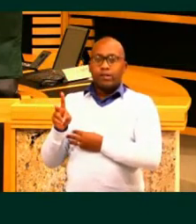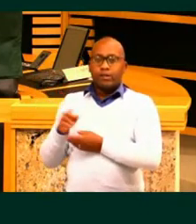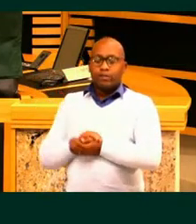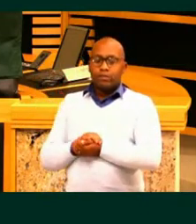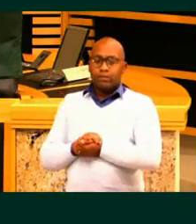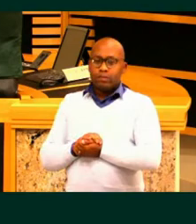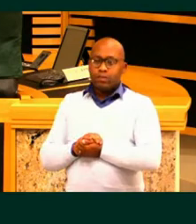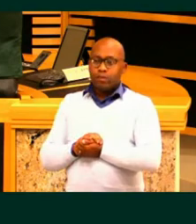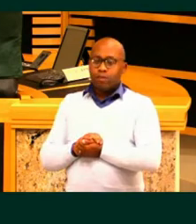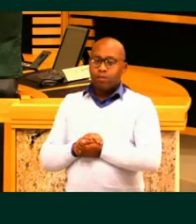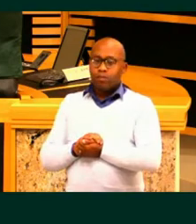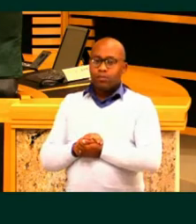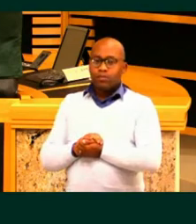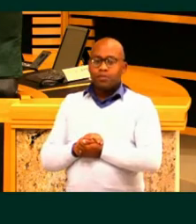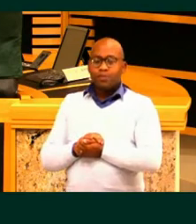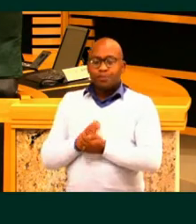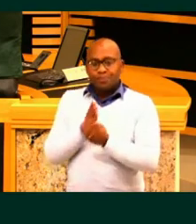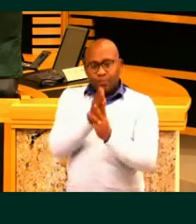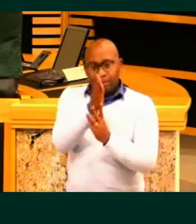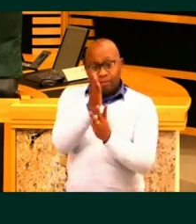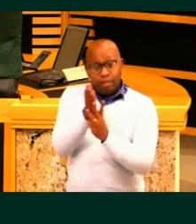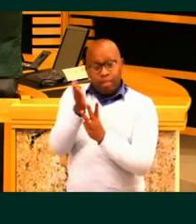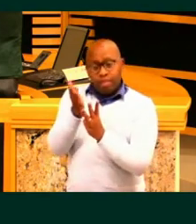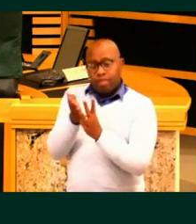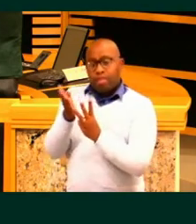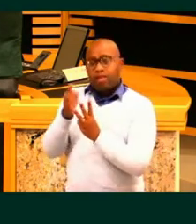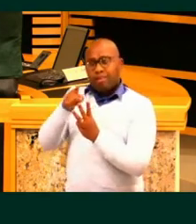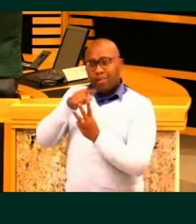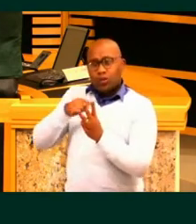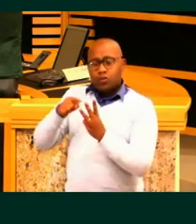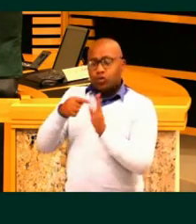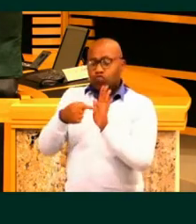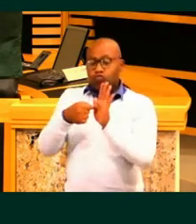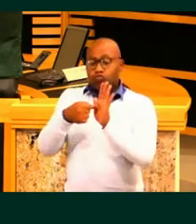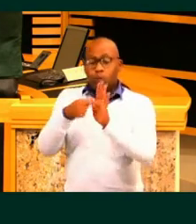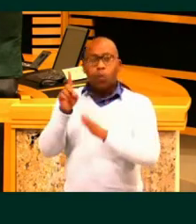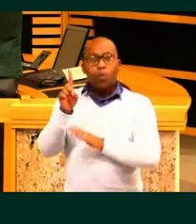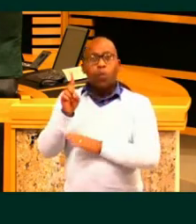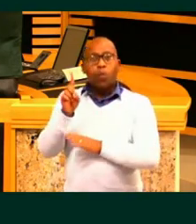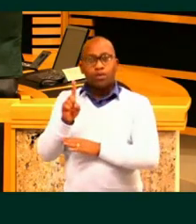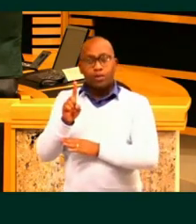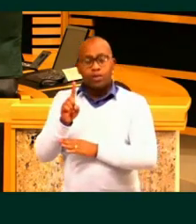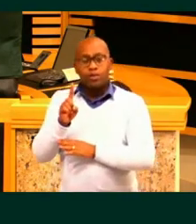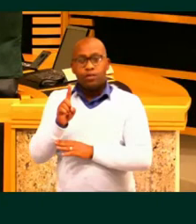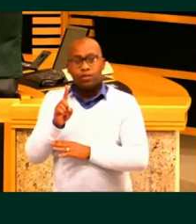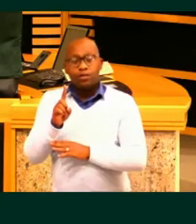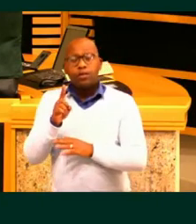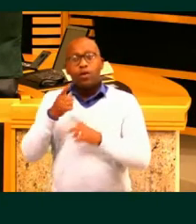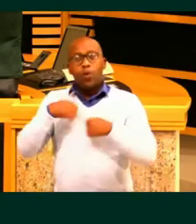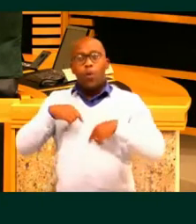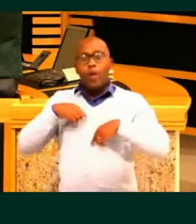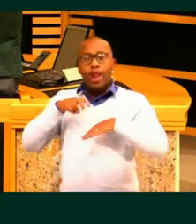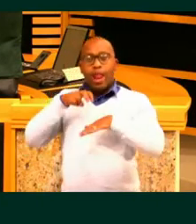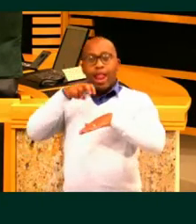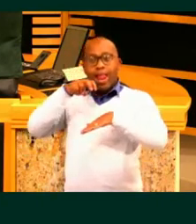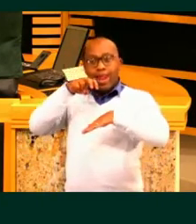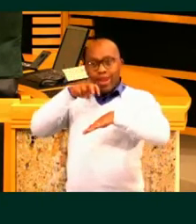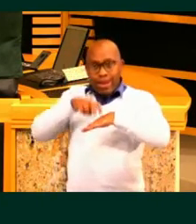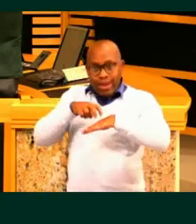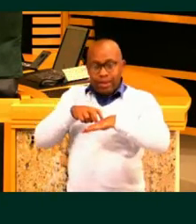violence is a reflection of an intense engagement that is required out of the people within the